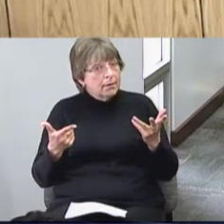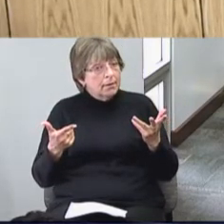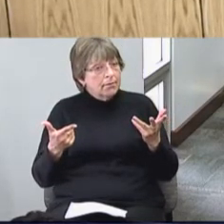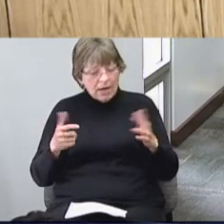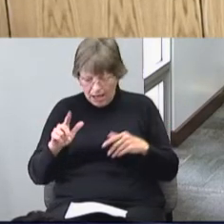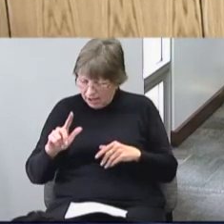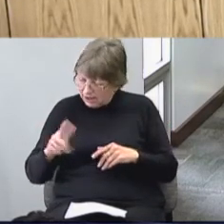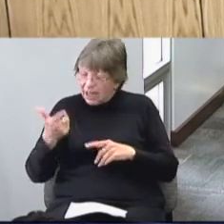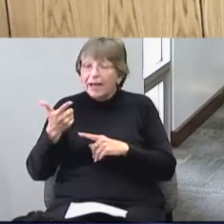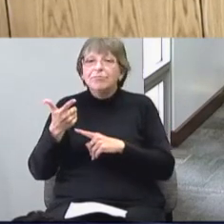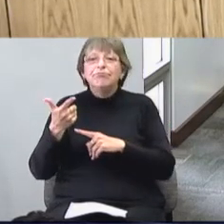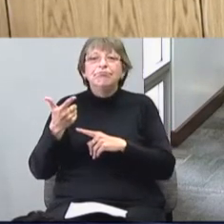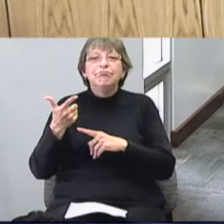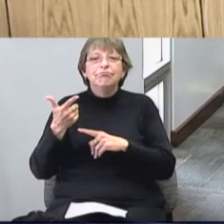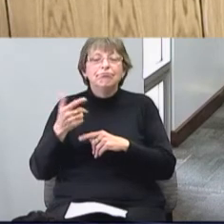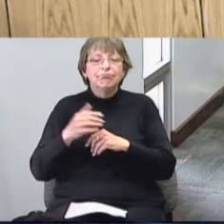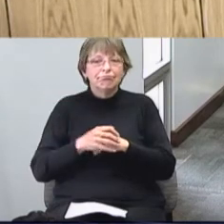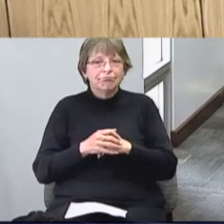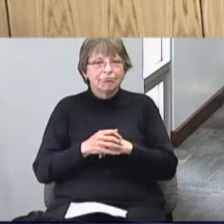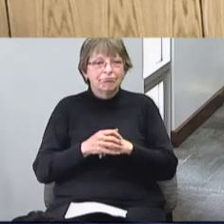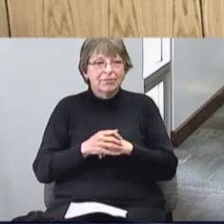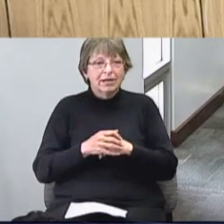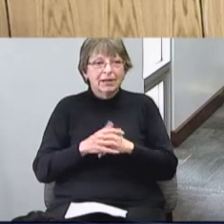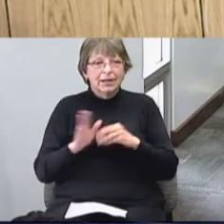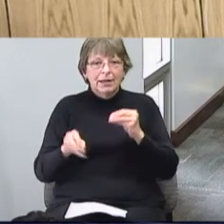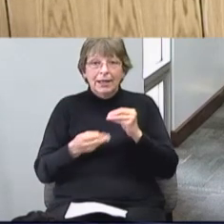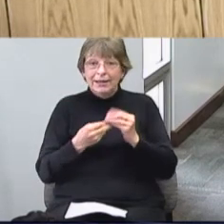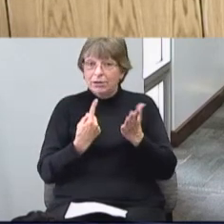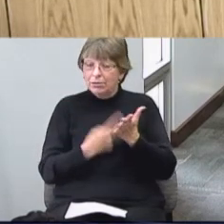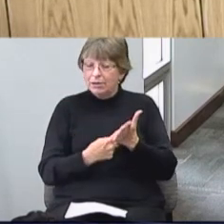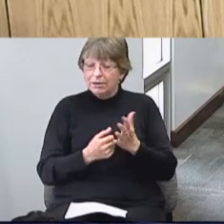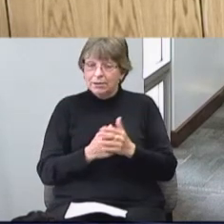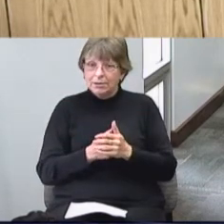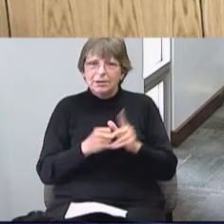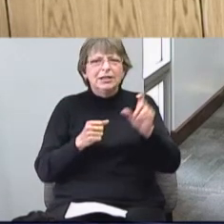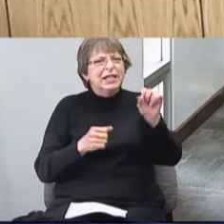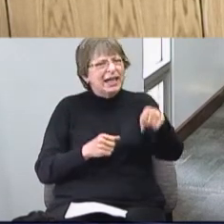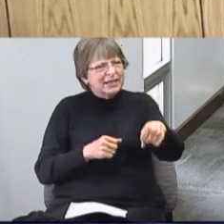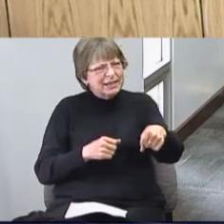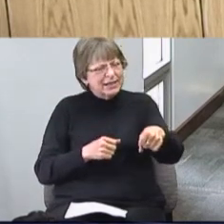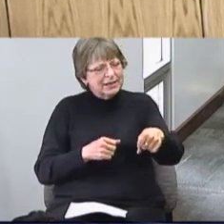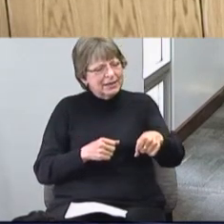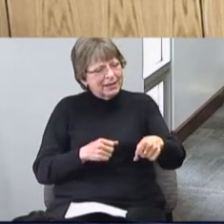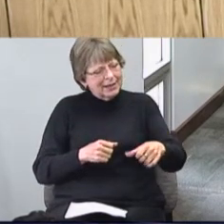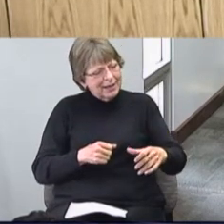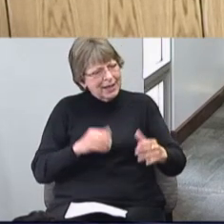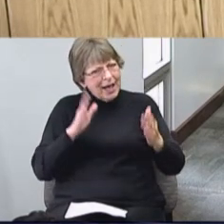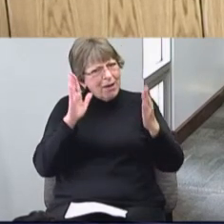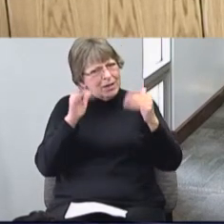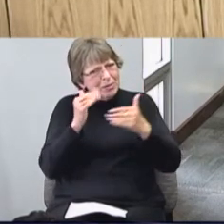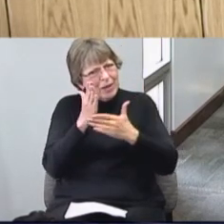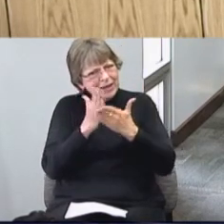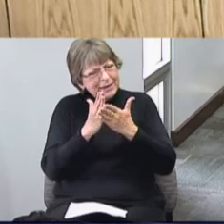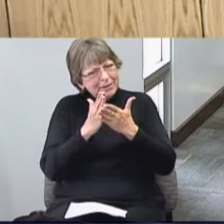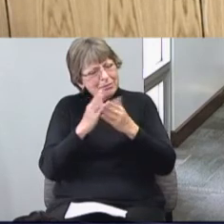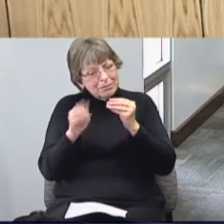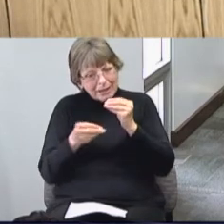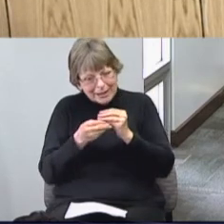I'll second. Is there further discussion? Yes, I was expecting some other